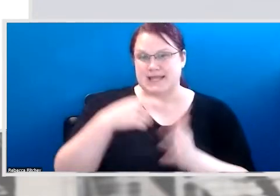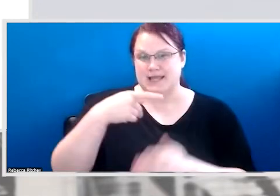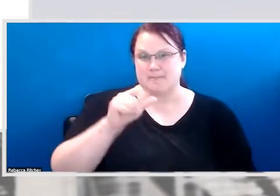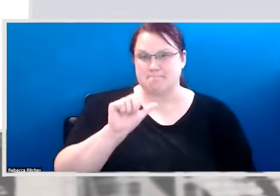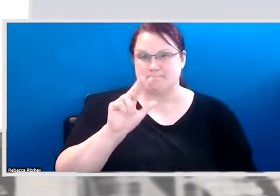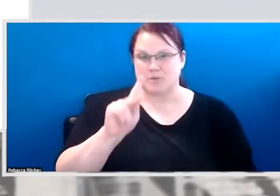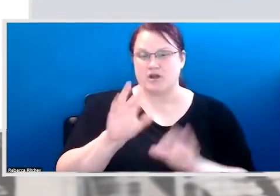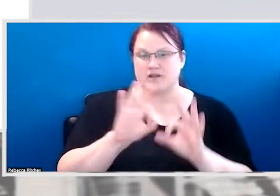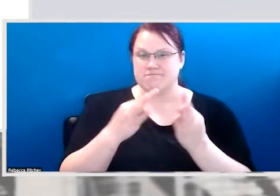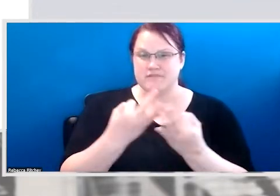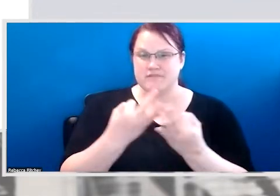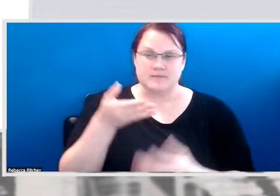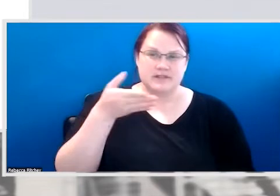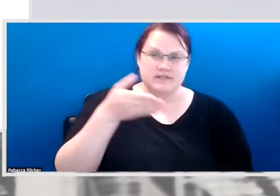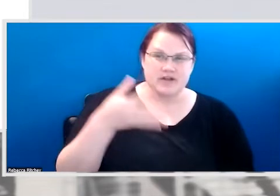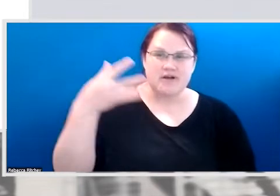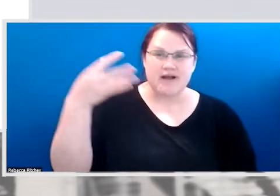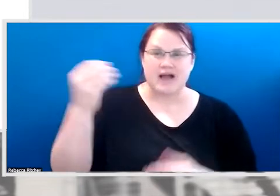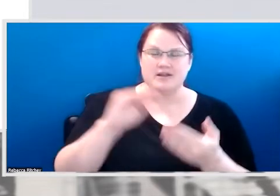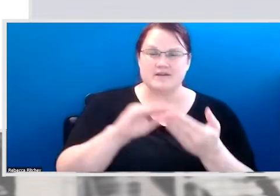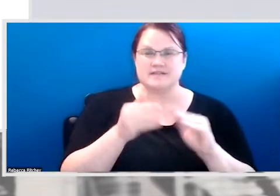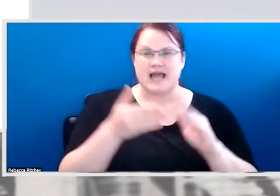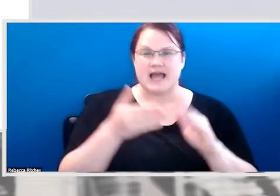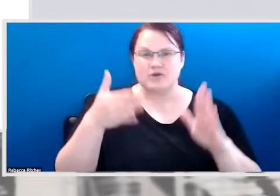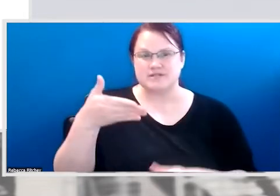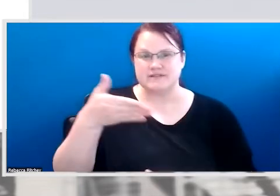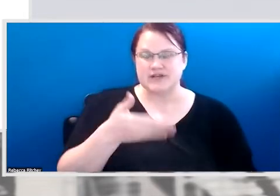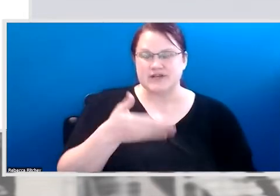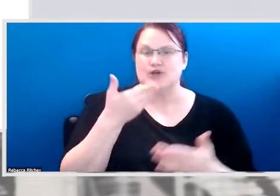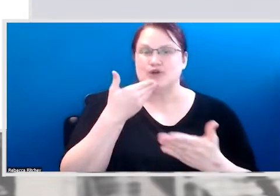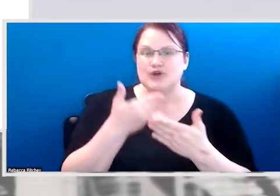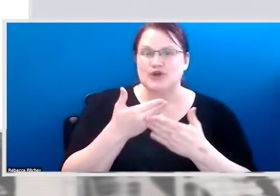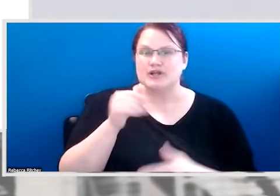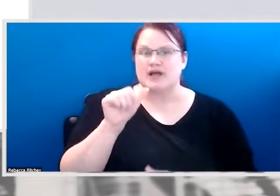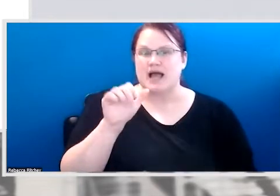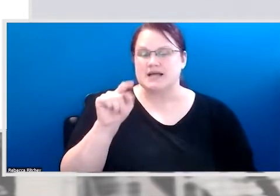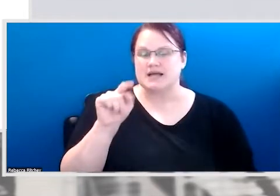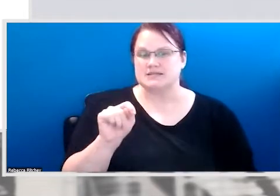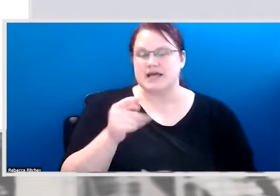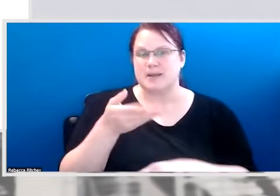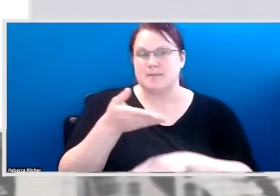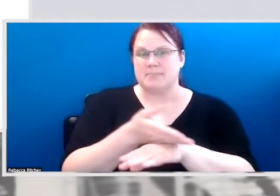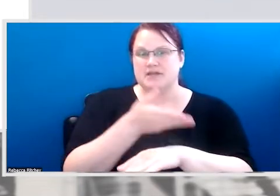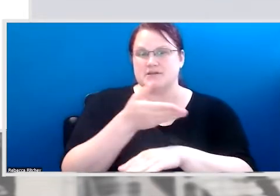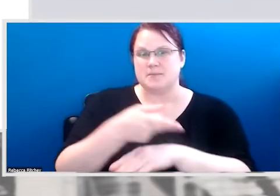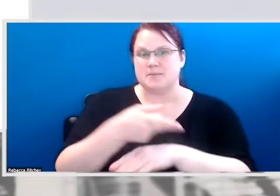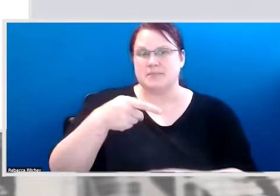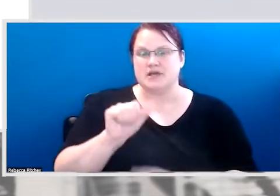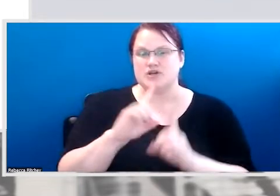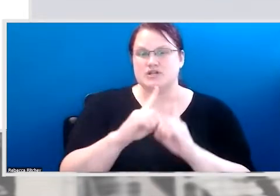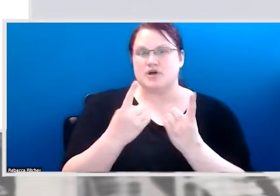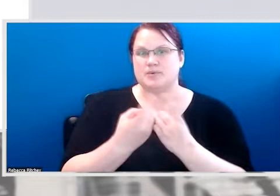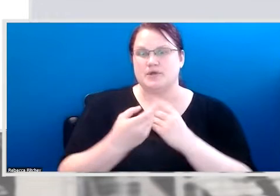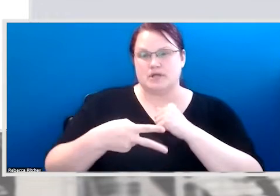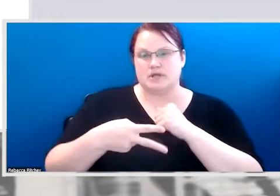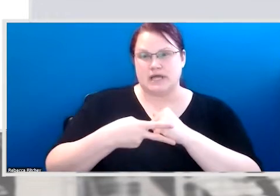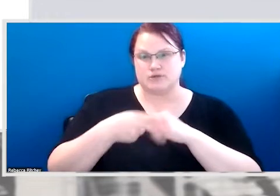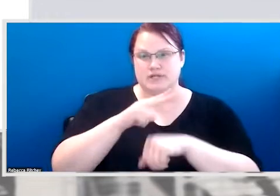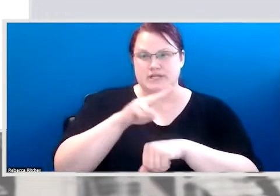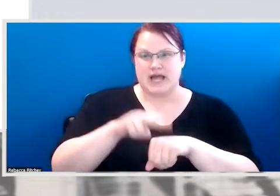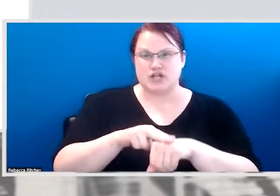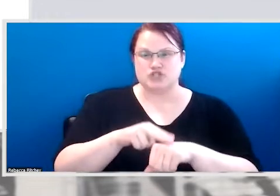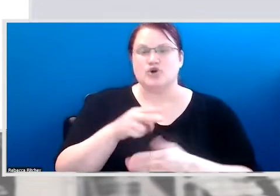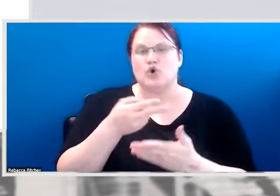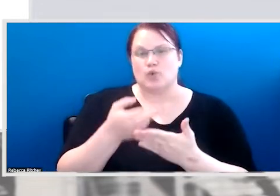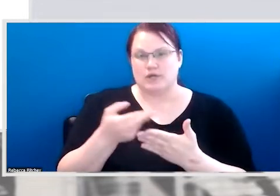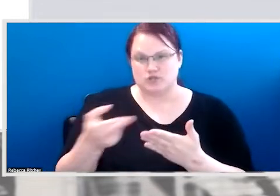family there or taken out of towners there. That's a great asset that's actually owned and maintained by the Pennsylvania Department of Conservation and Natural Resources. And